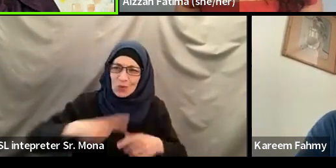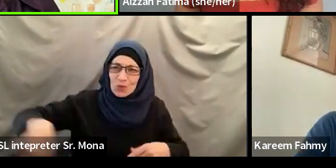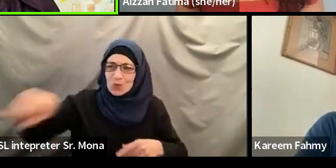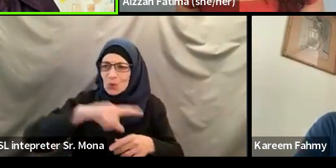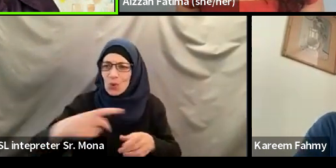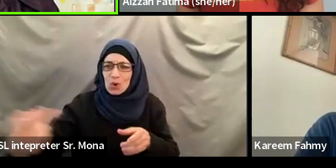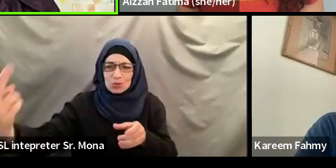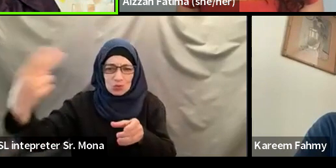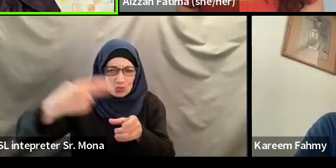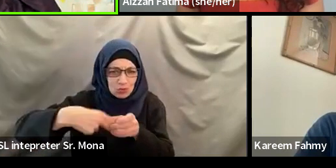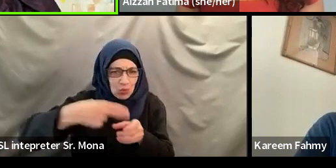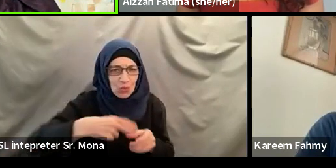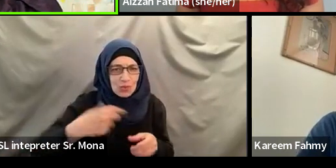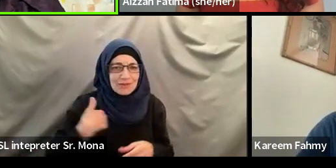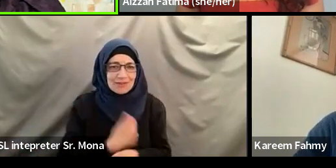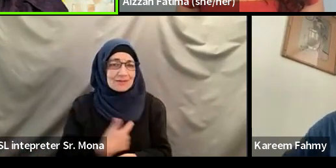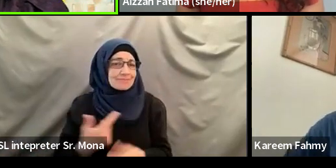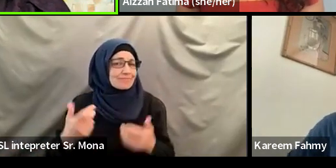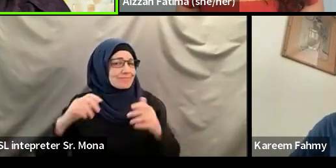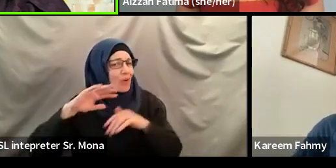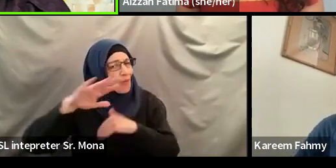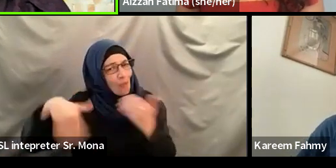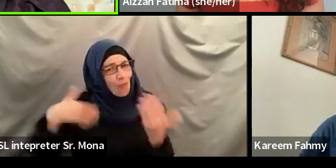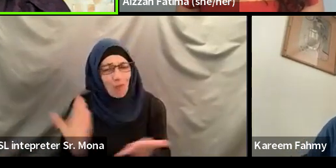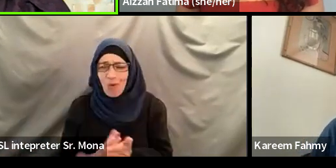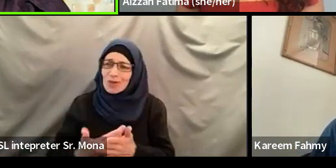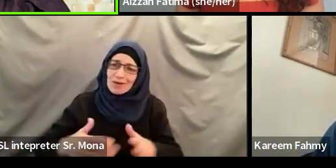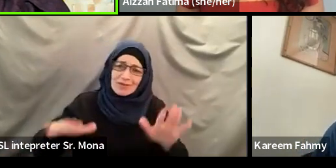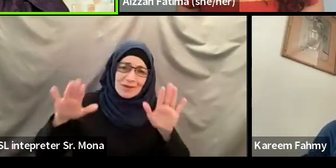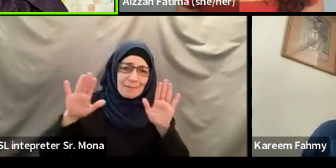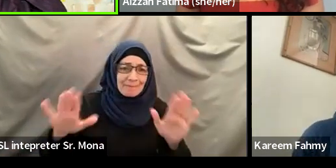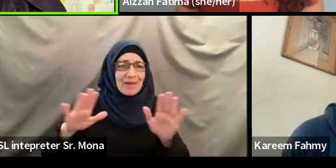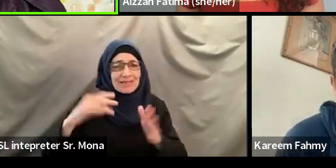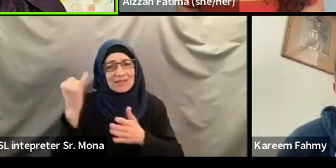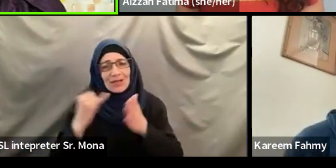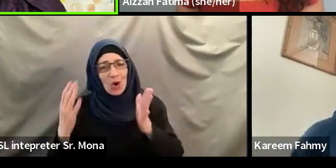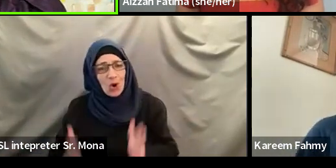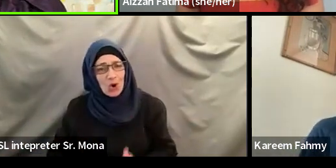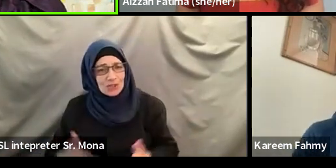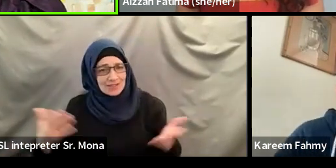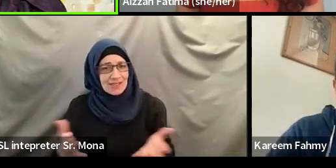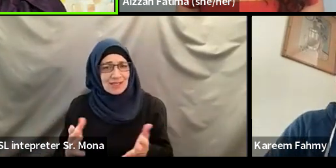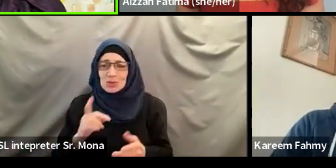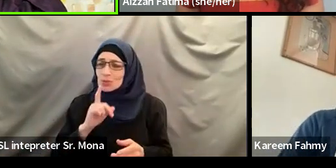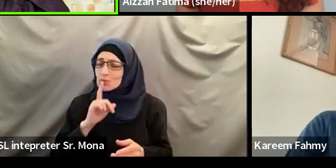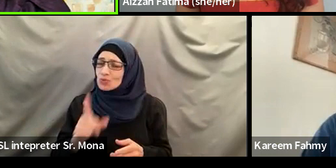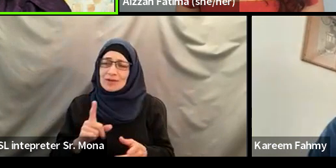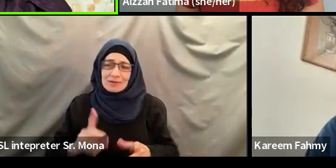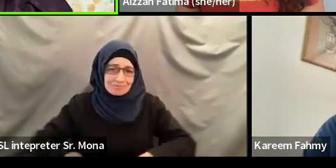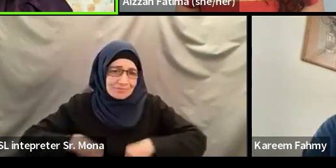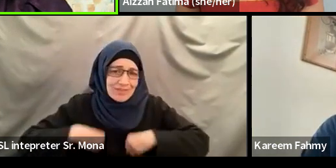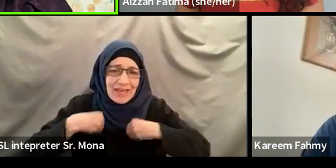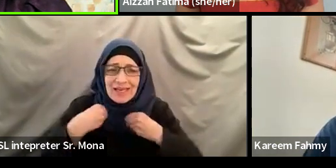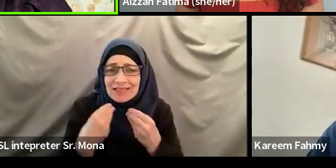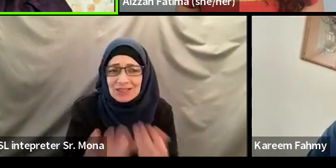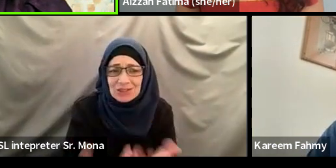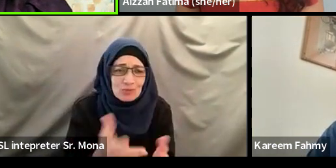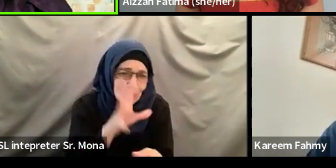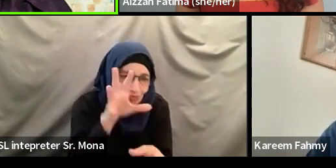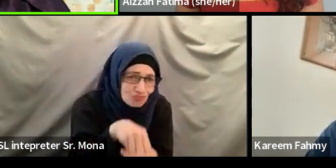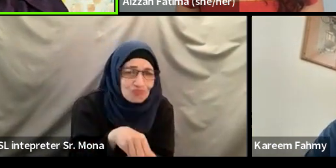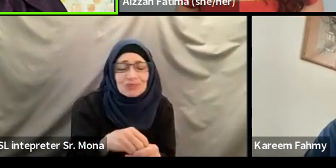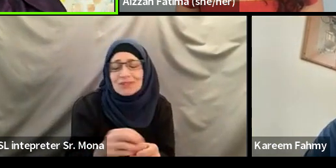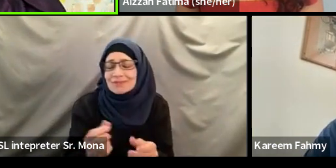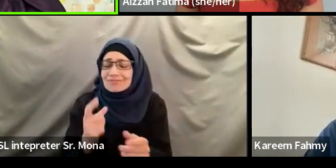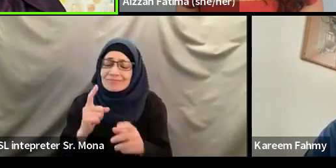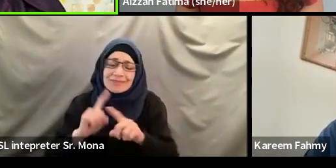today because all of the amazing artists present contribute in just unspeakably rich ways.